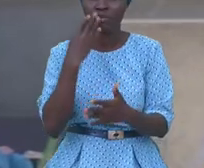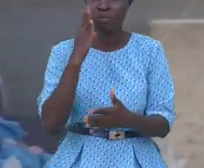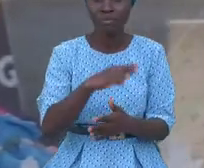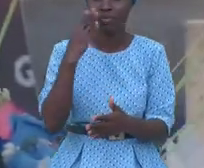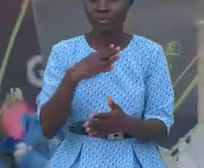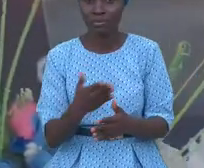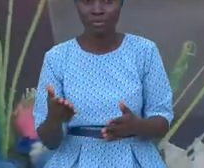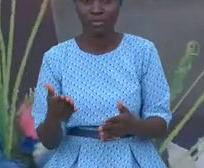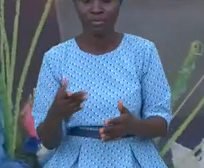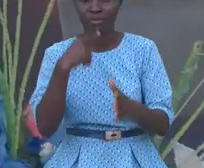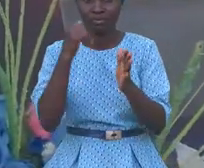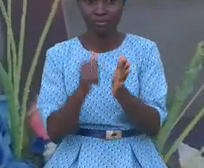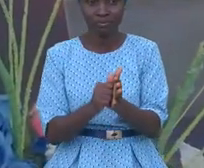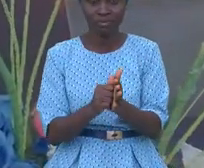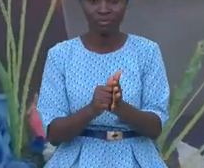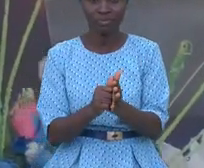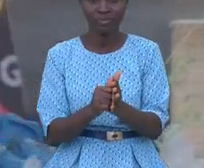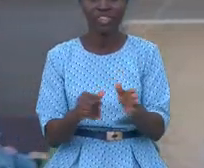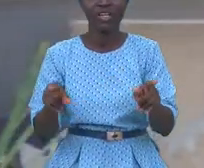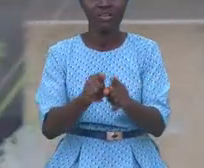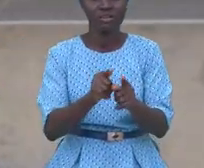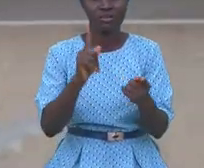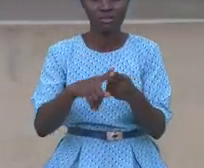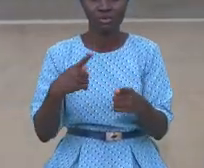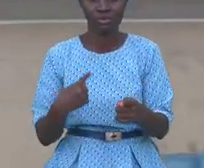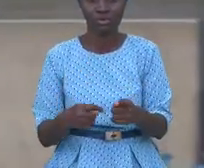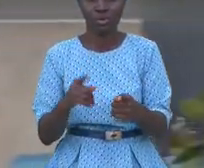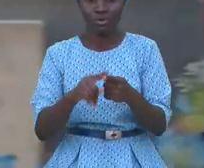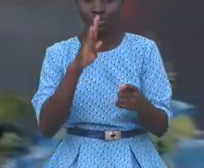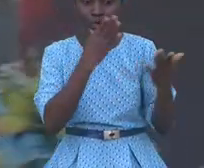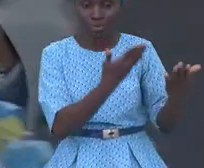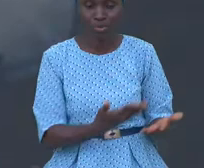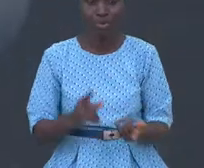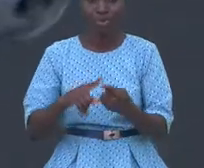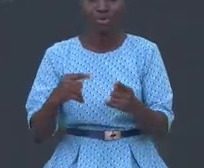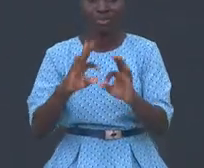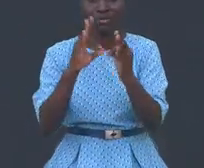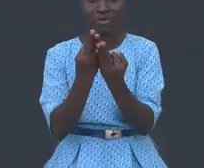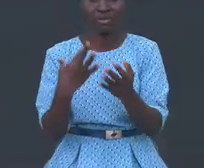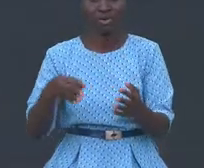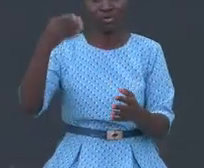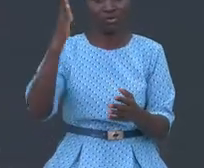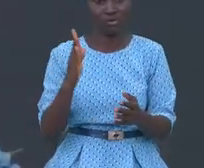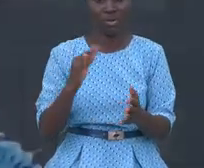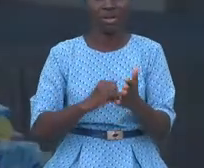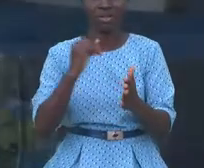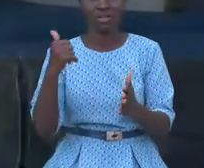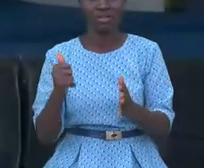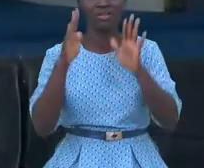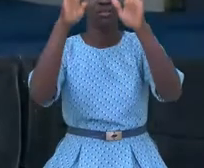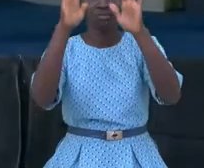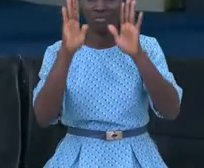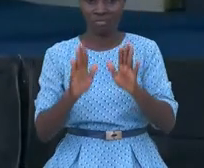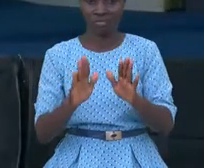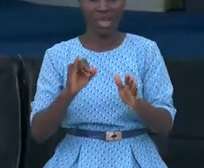saved, wonder of all wonders. Even to be brought into the family of God, wonder of all wonders. I